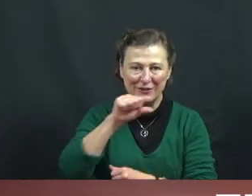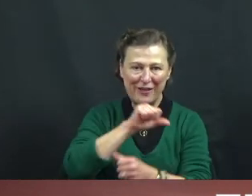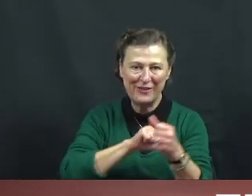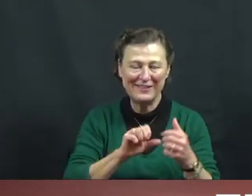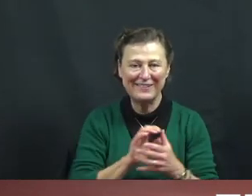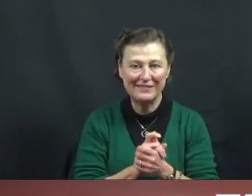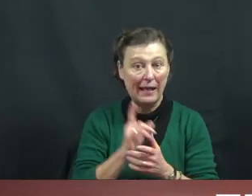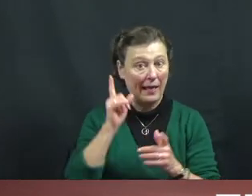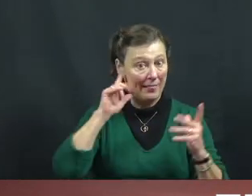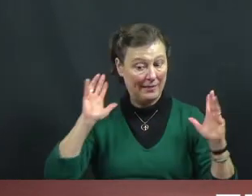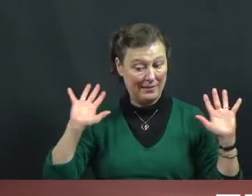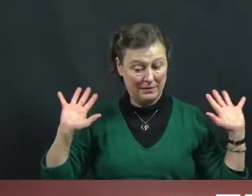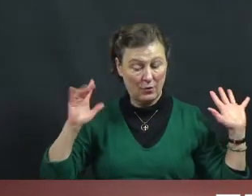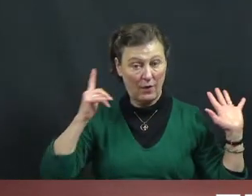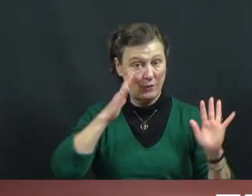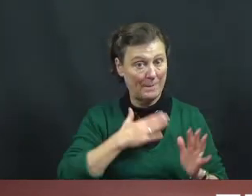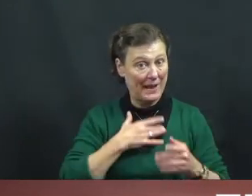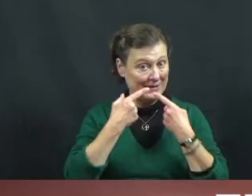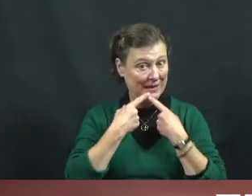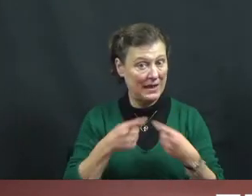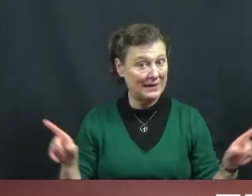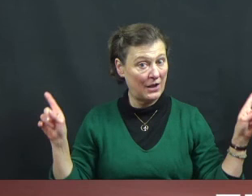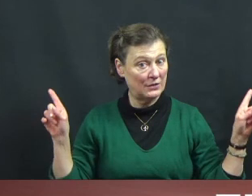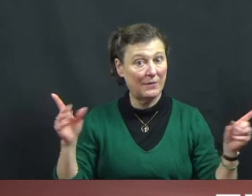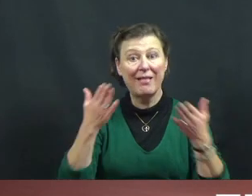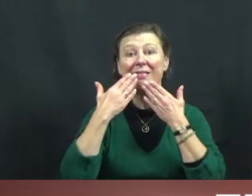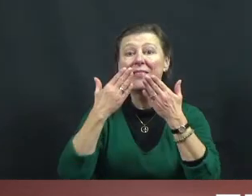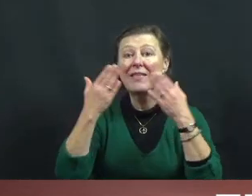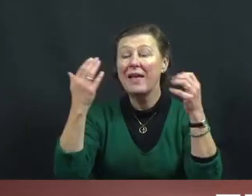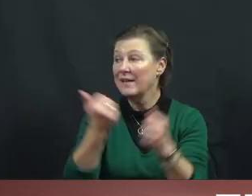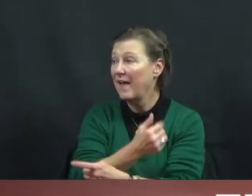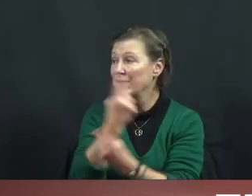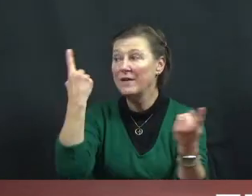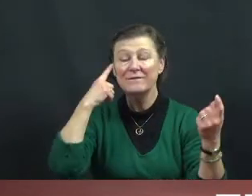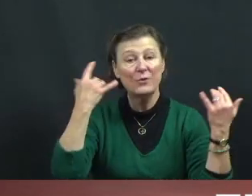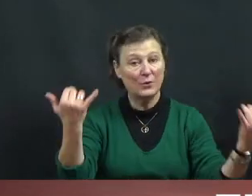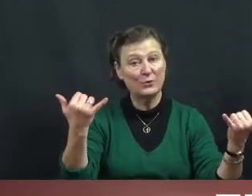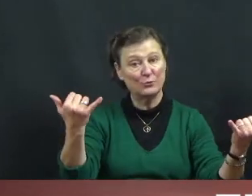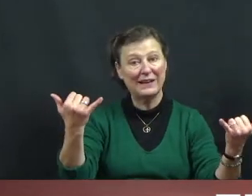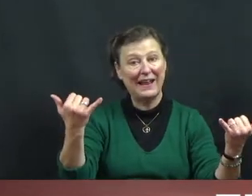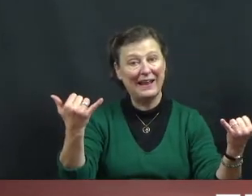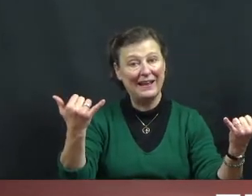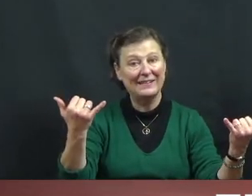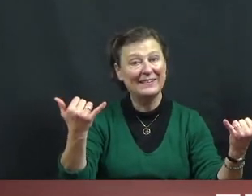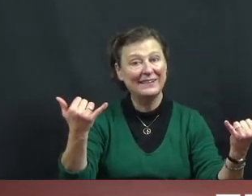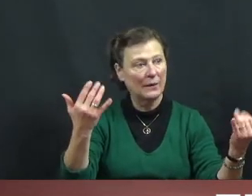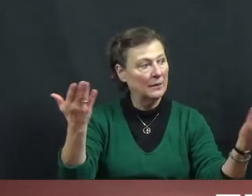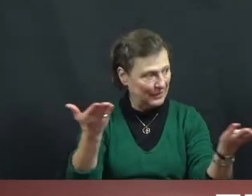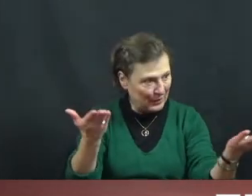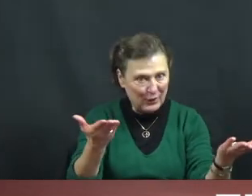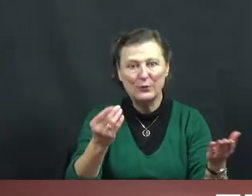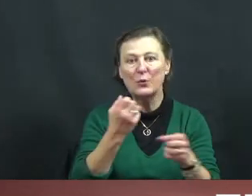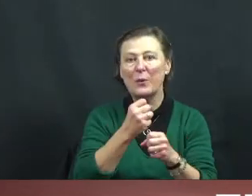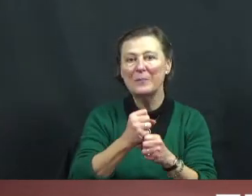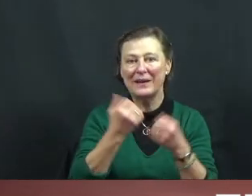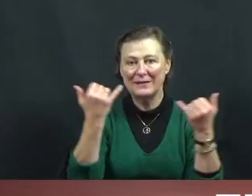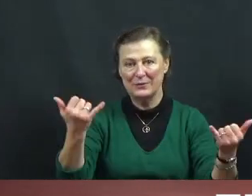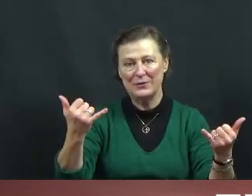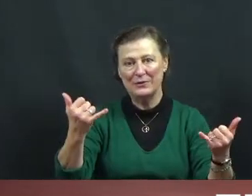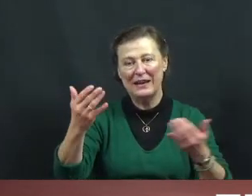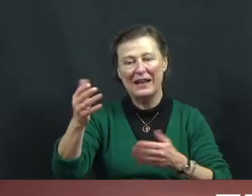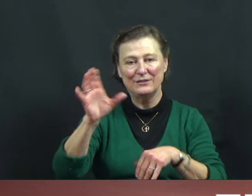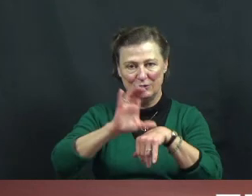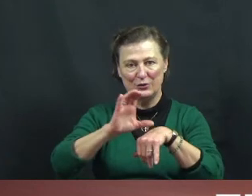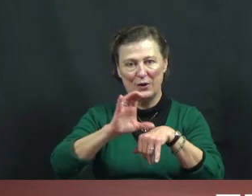I think that's all for the announcements. I'd like to thank everybody for today's service who was present to help make today's service